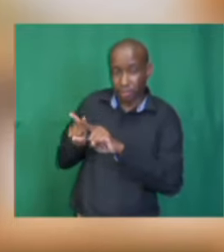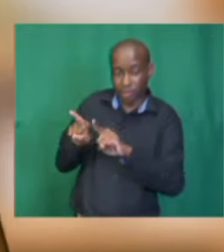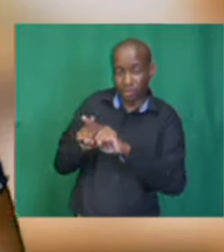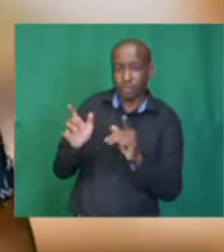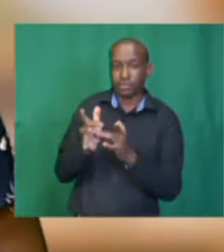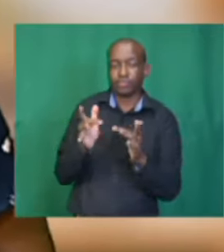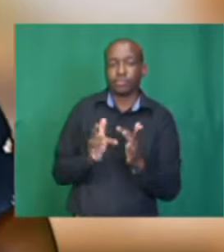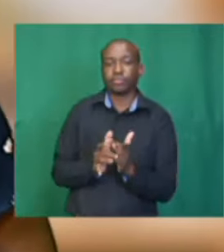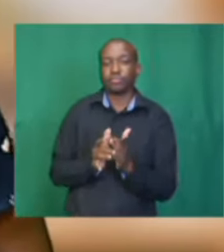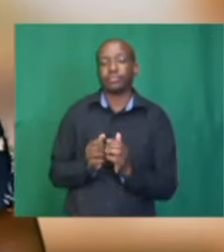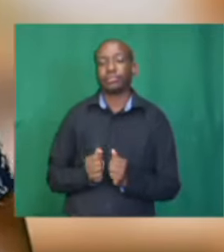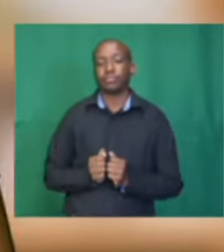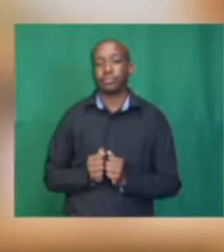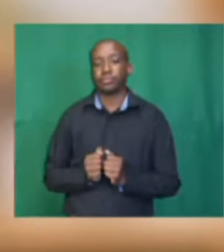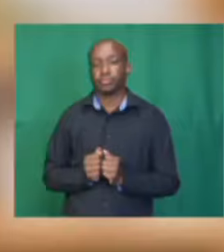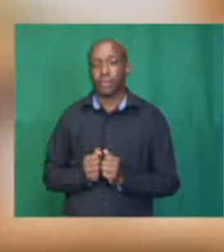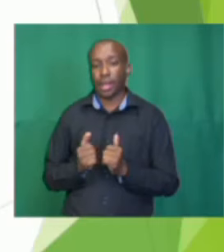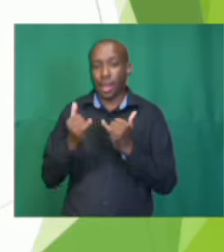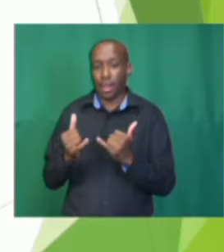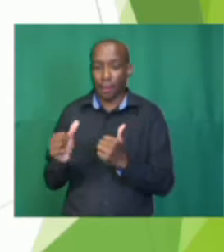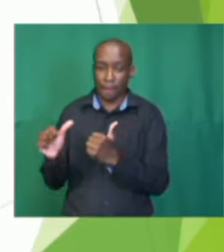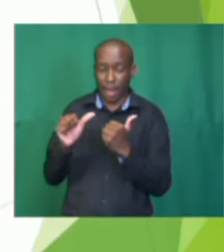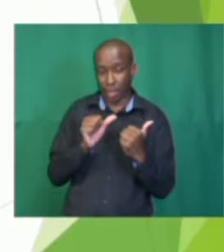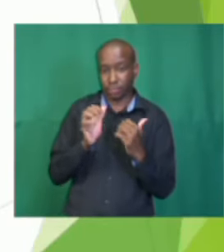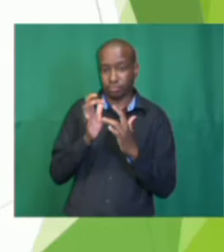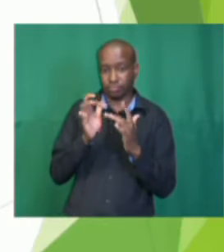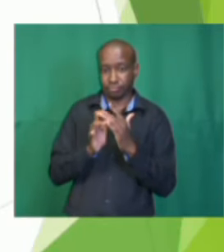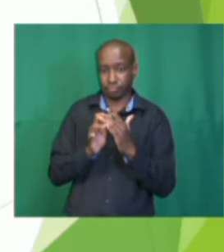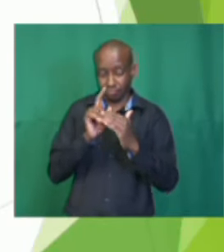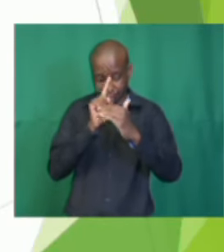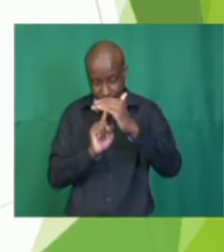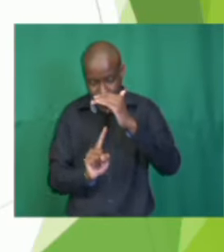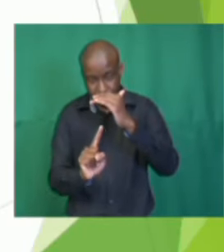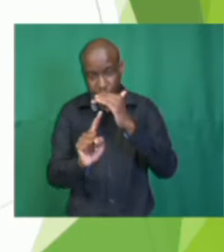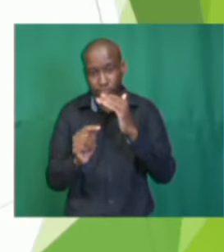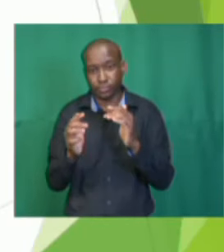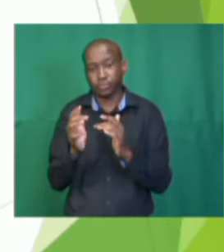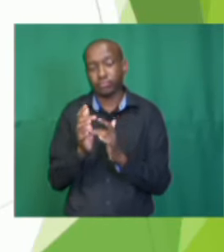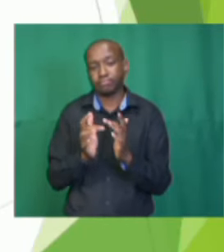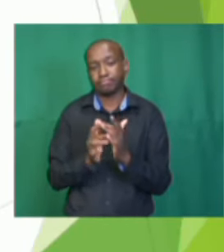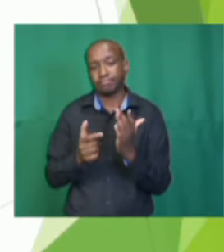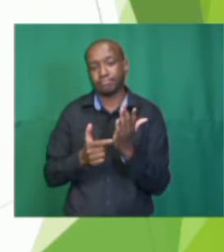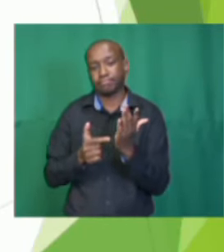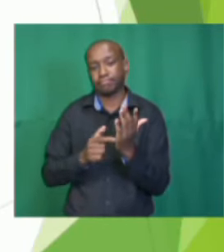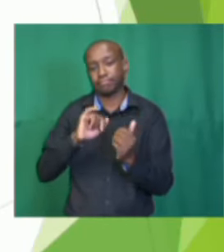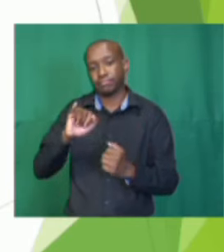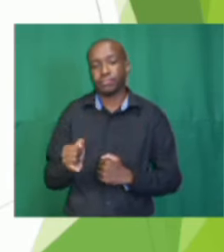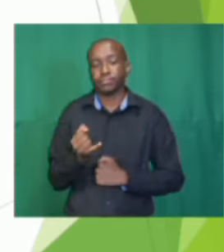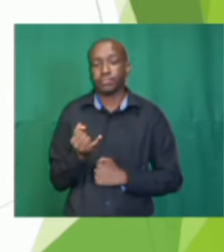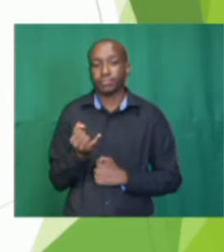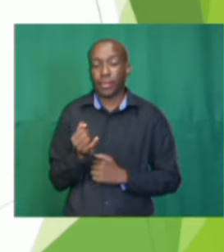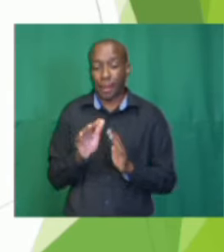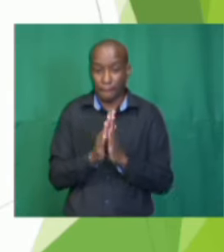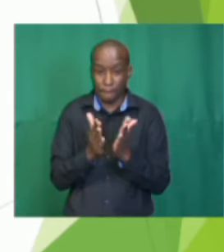go back to the triumphal entry into Jerusalem. So we read from the book